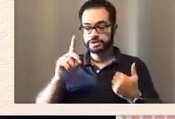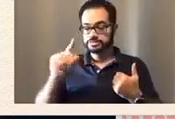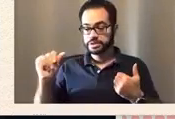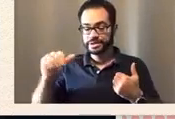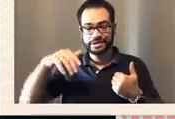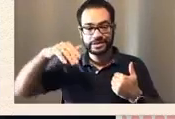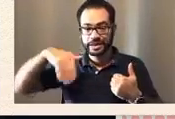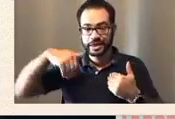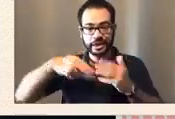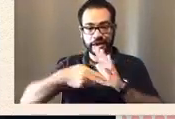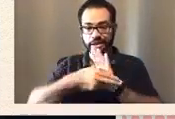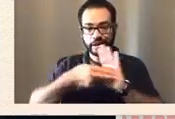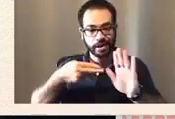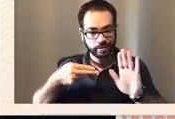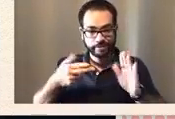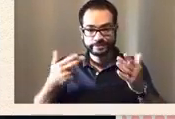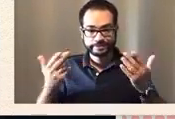yet.